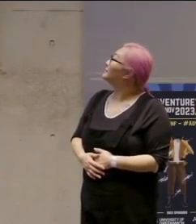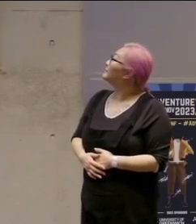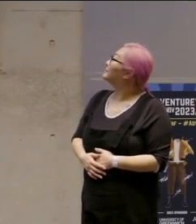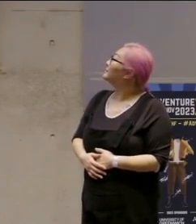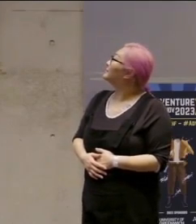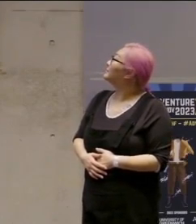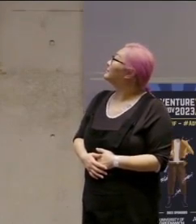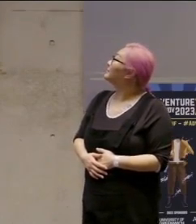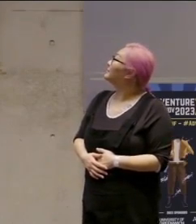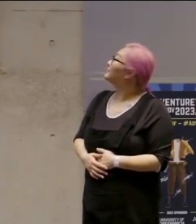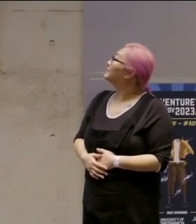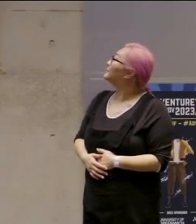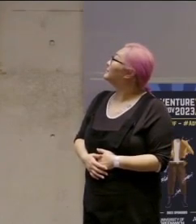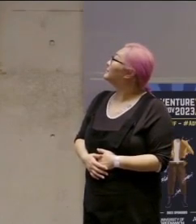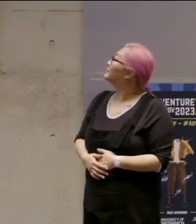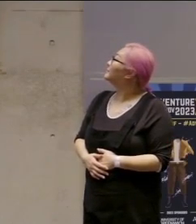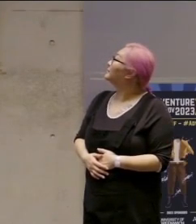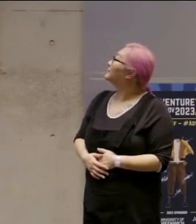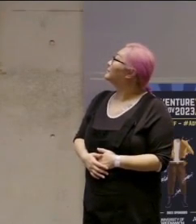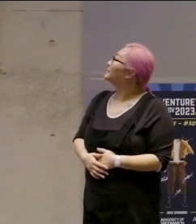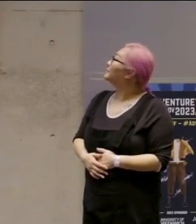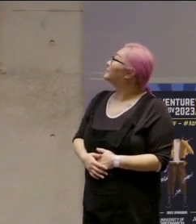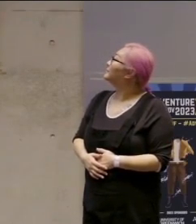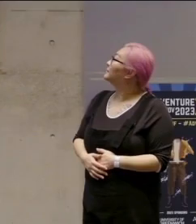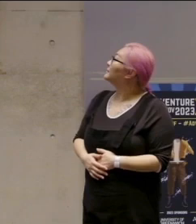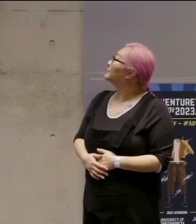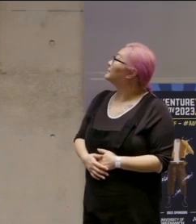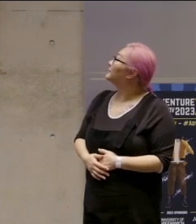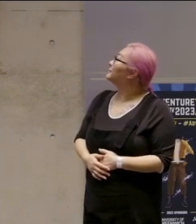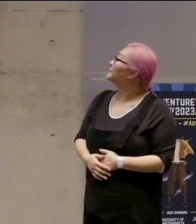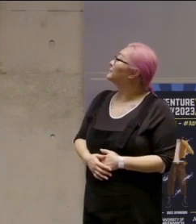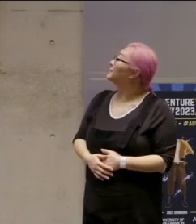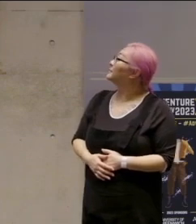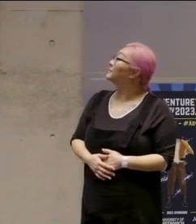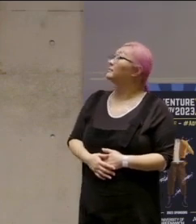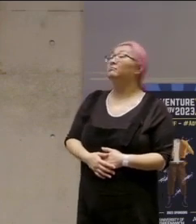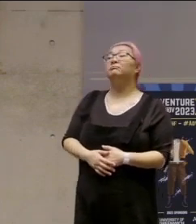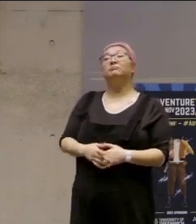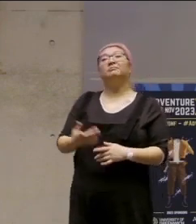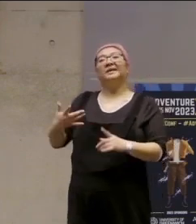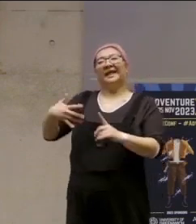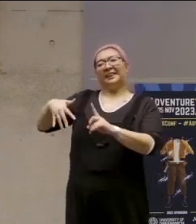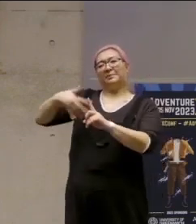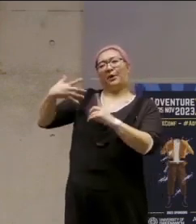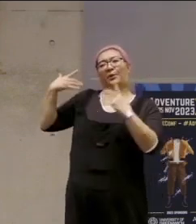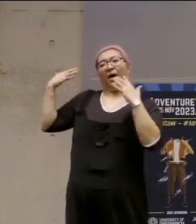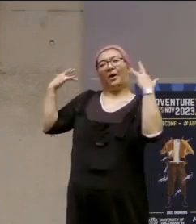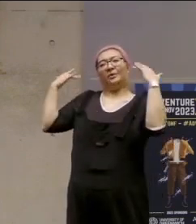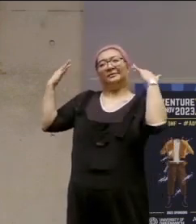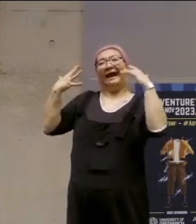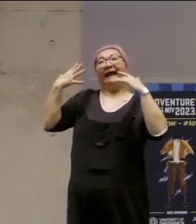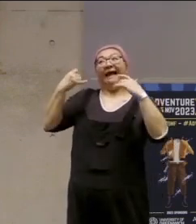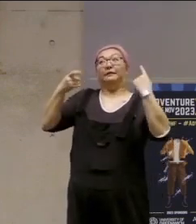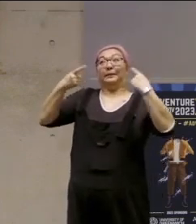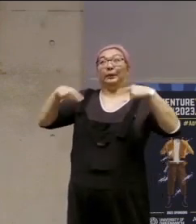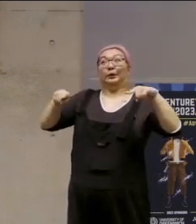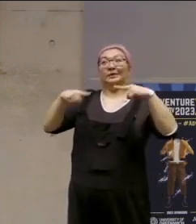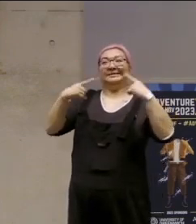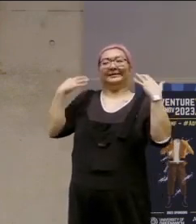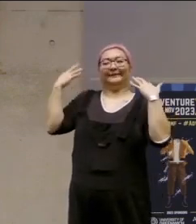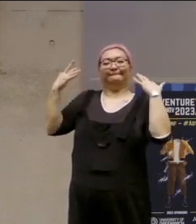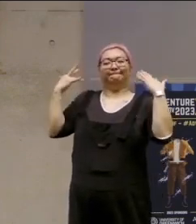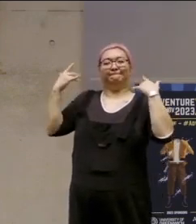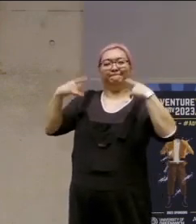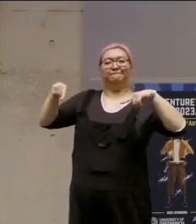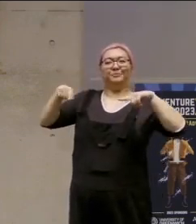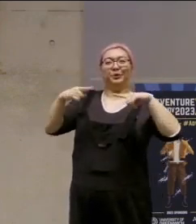And yeah, the music in the background that you're actually hearing was a song. I didn't mean to do that. But the music in the background you were hearing back